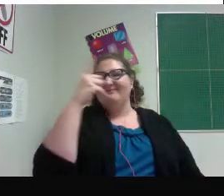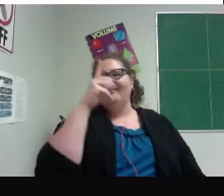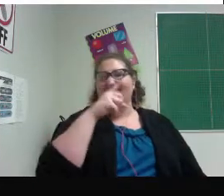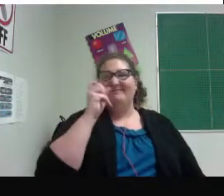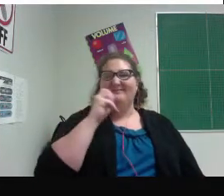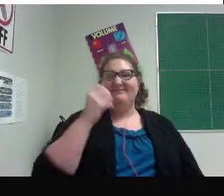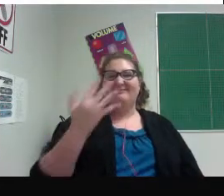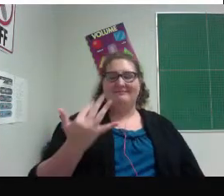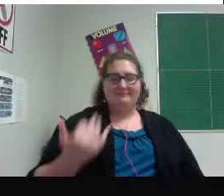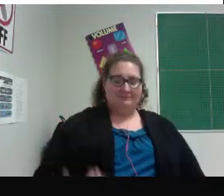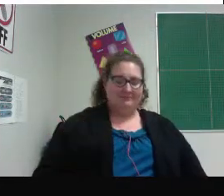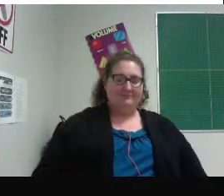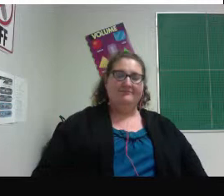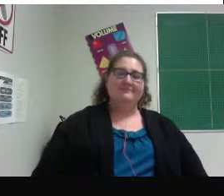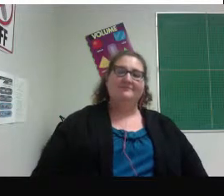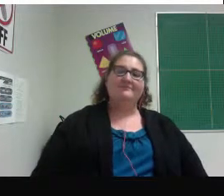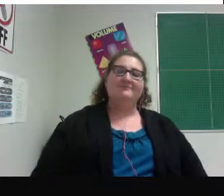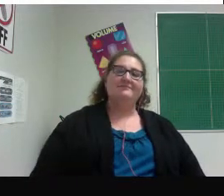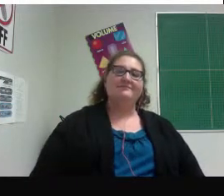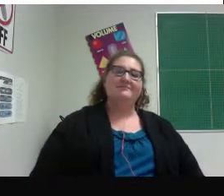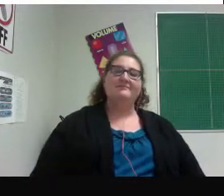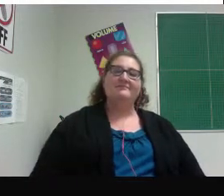oh, that looks ugly. Hold on.